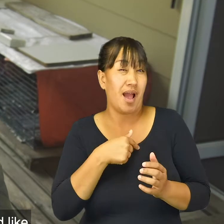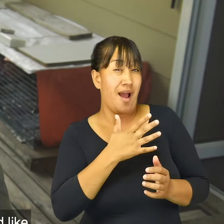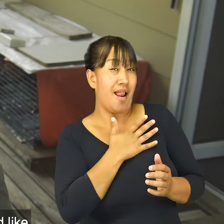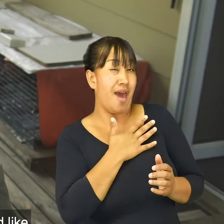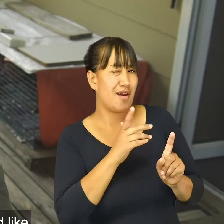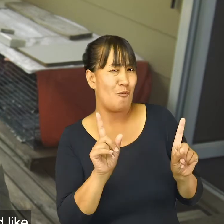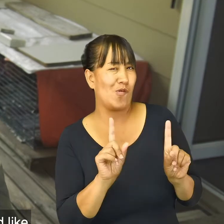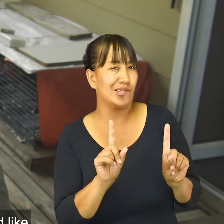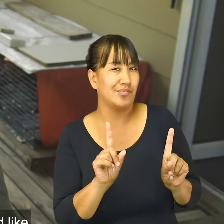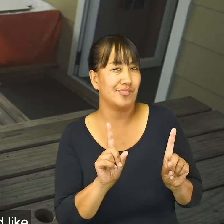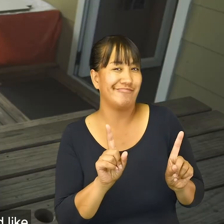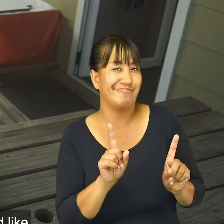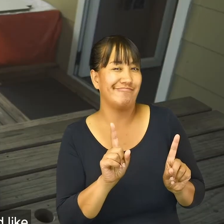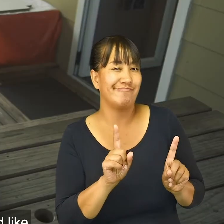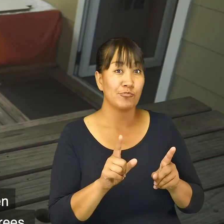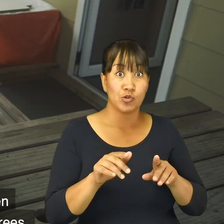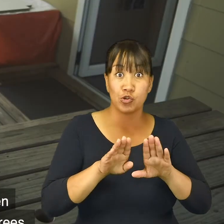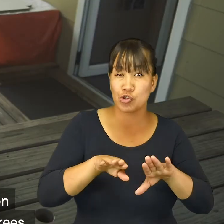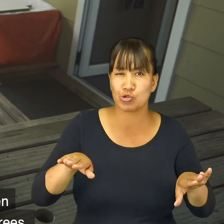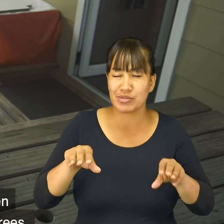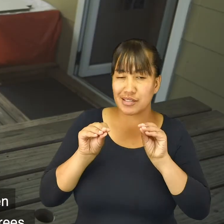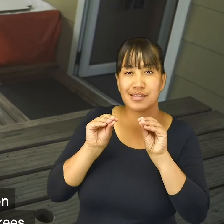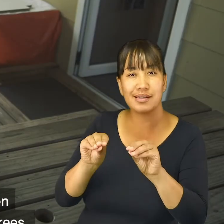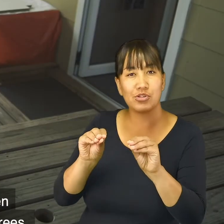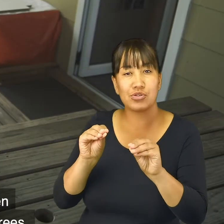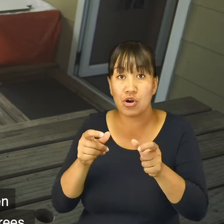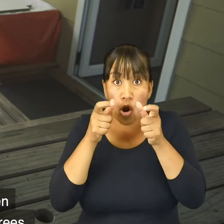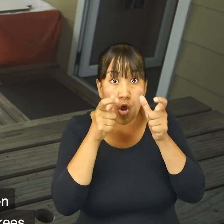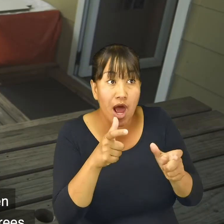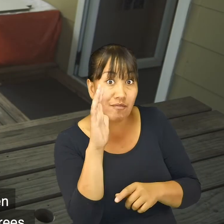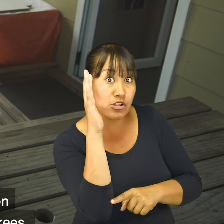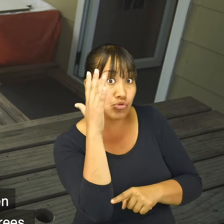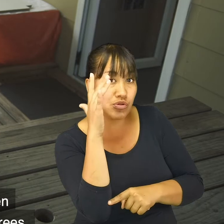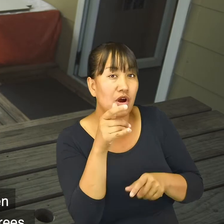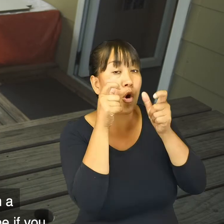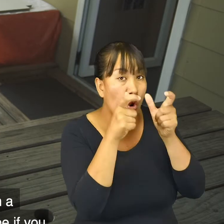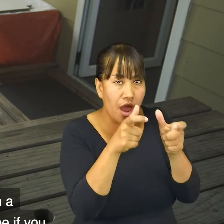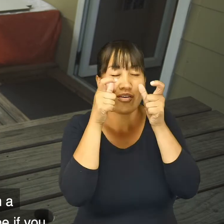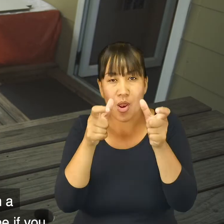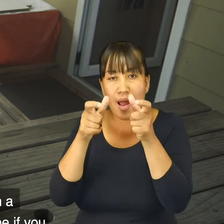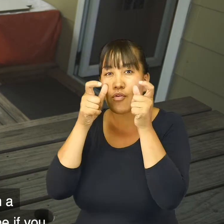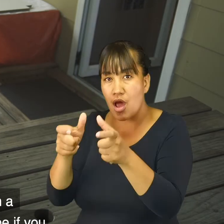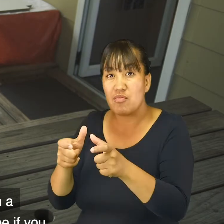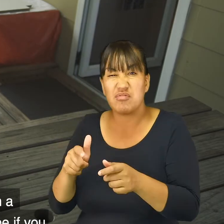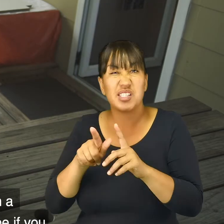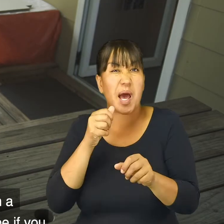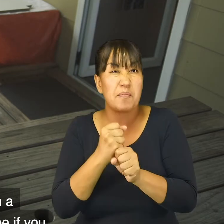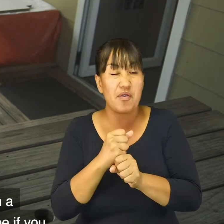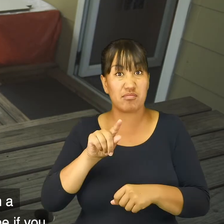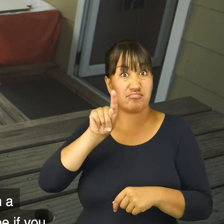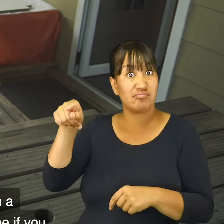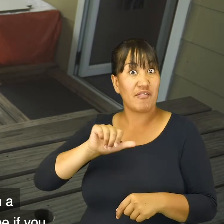there. So I like to try and educate the children to look after the trees, plant trees. You know,